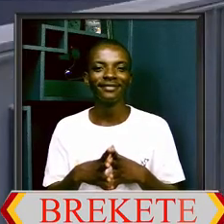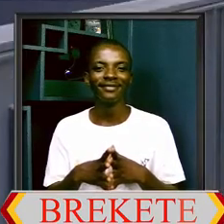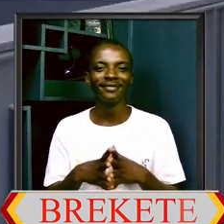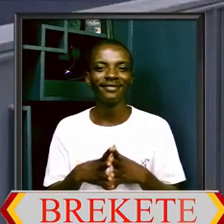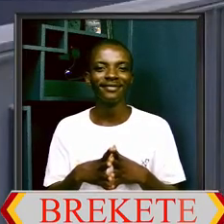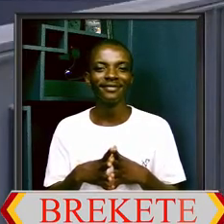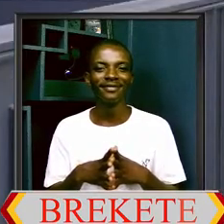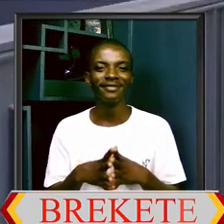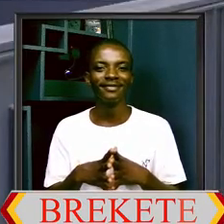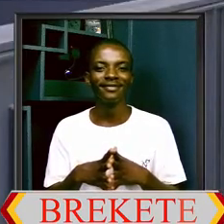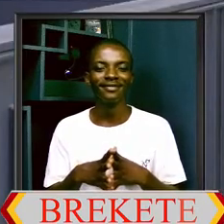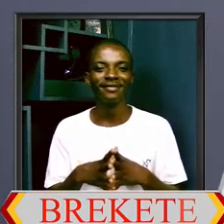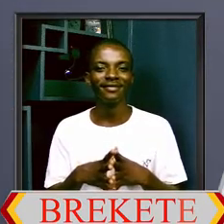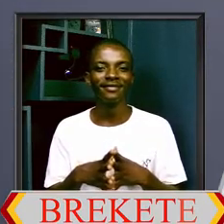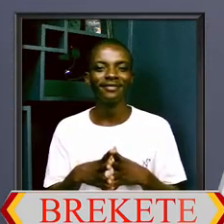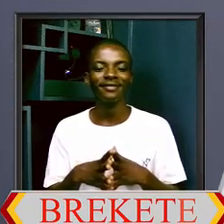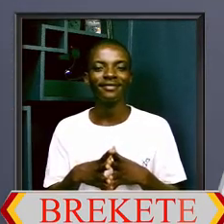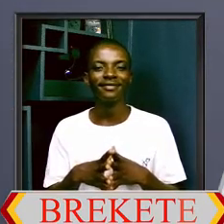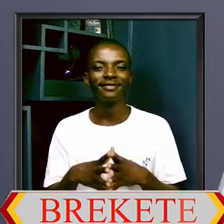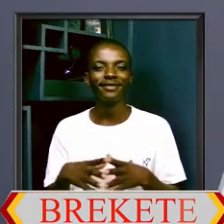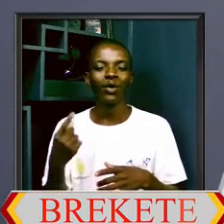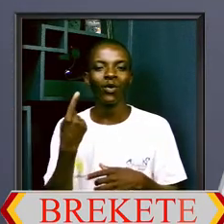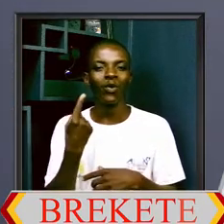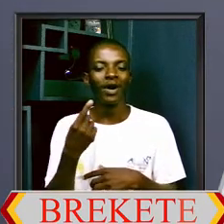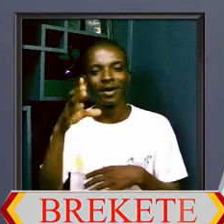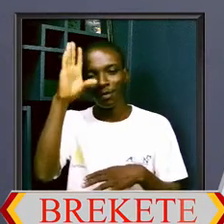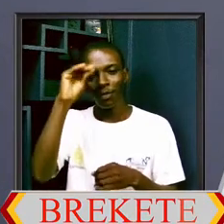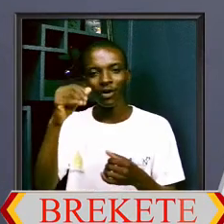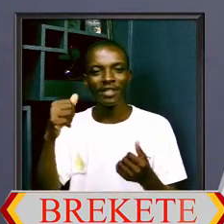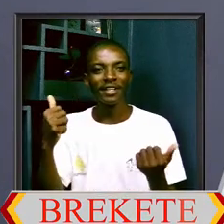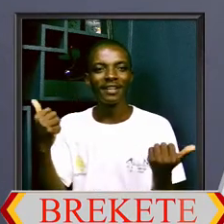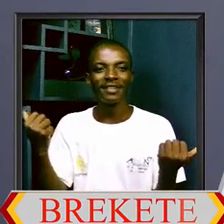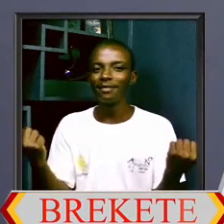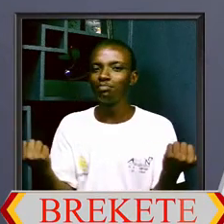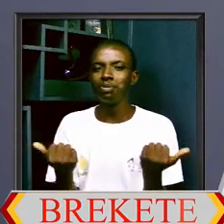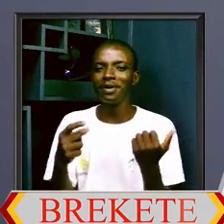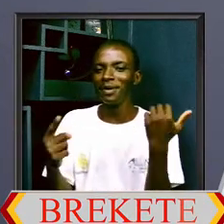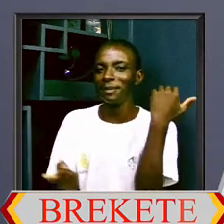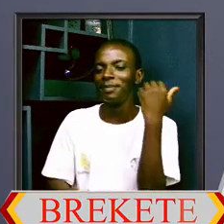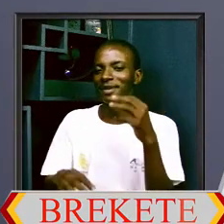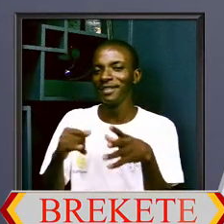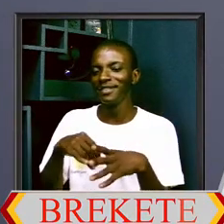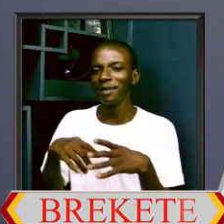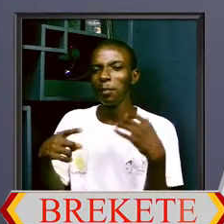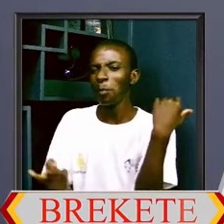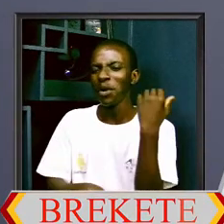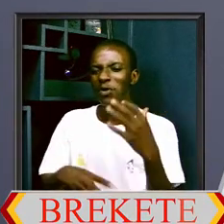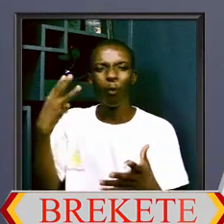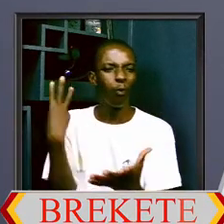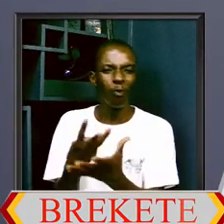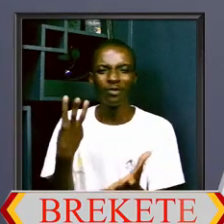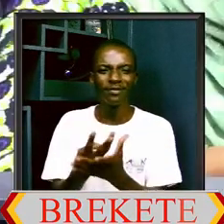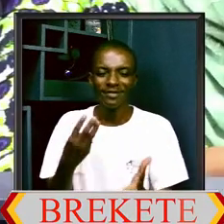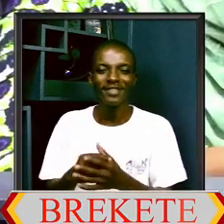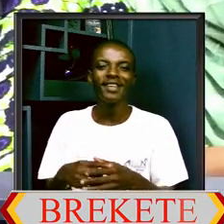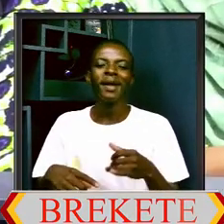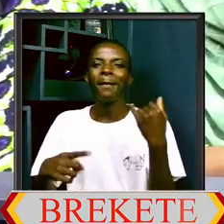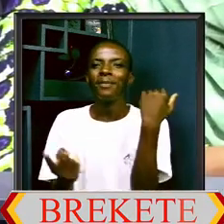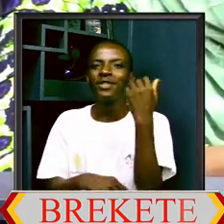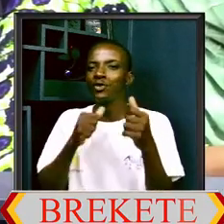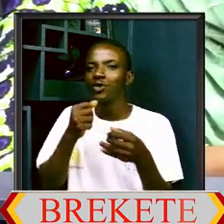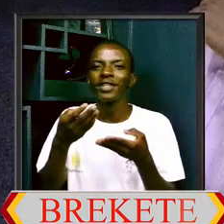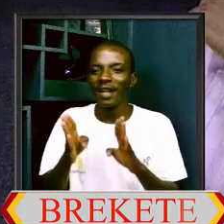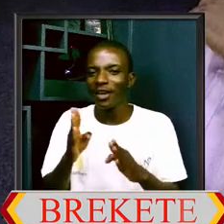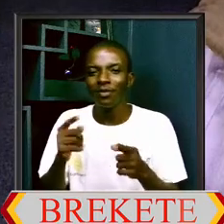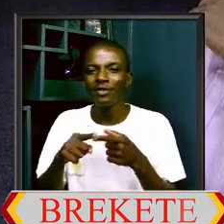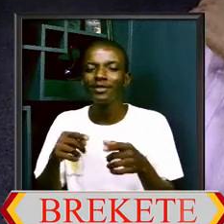you my you get one boy with beat sh come off for my body he beat me beat me he not